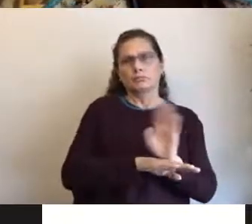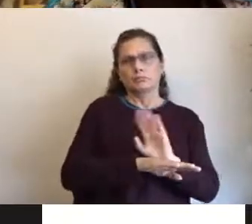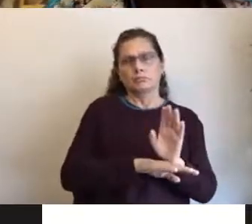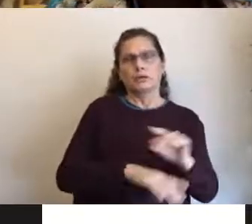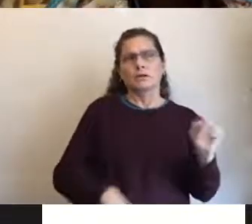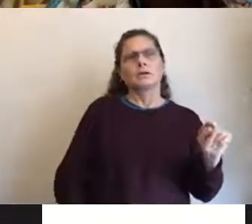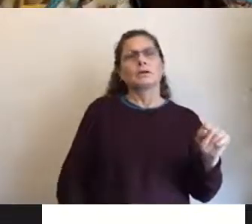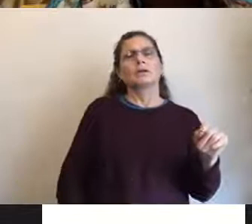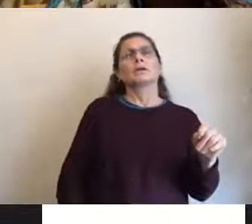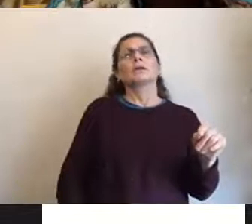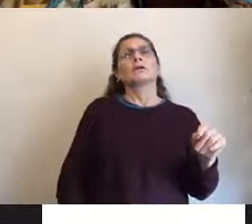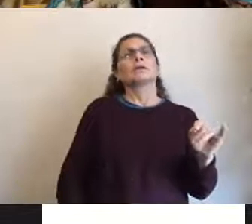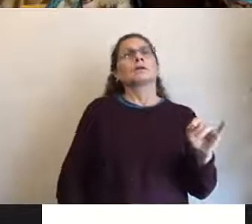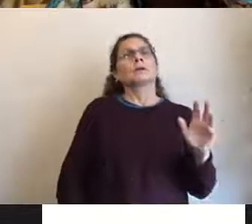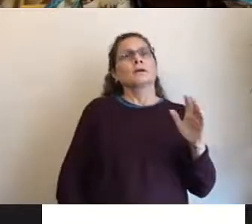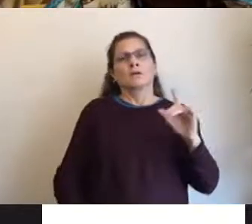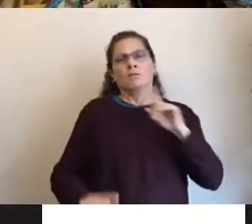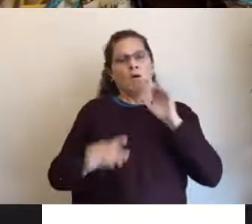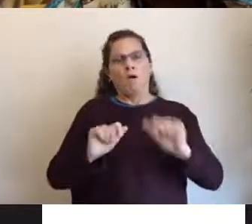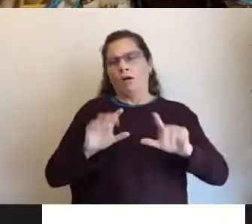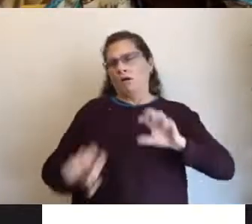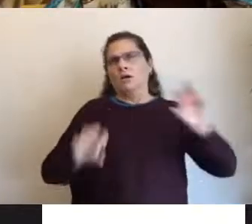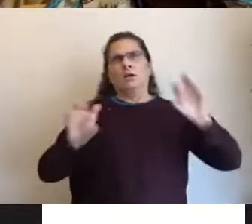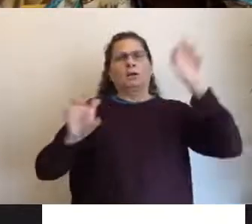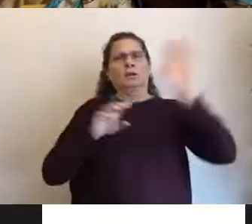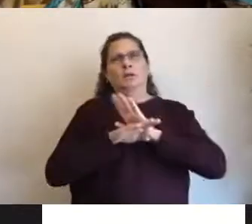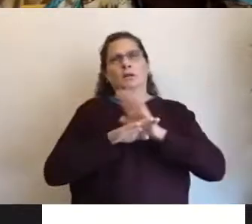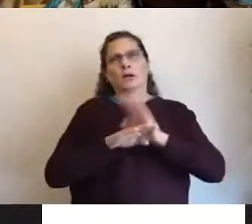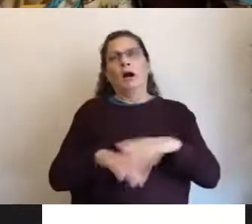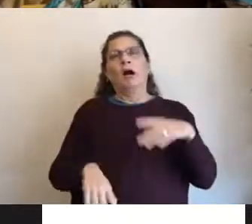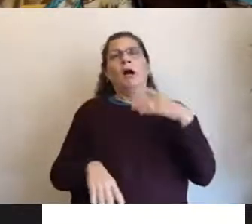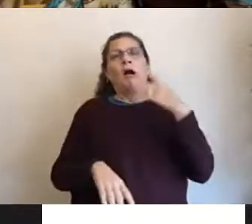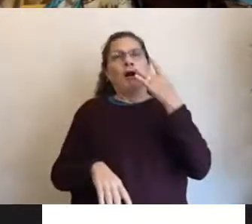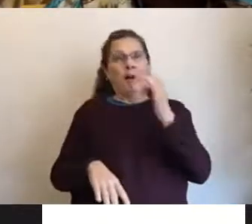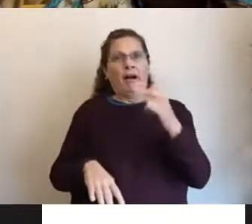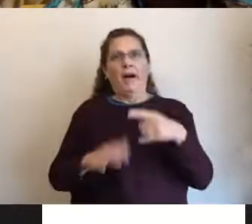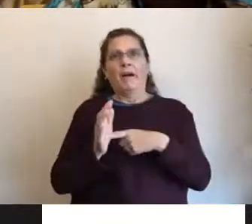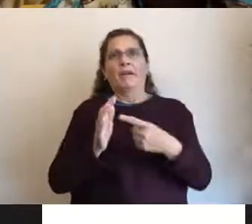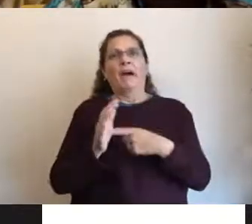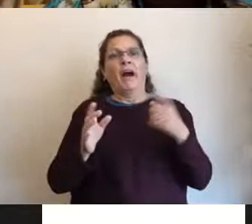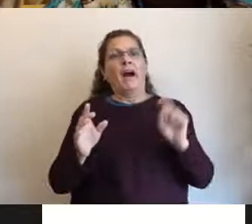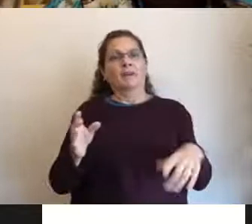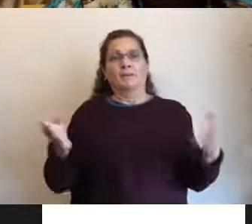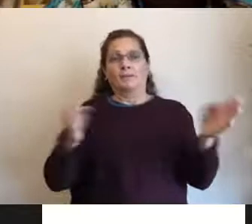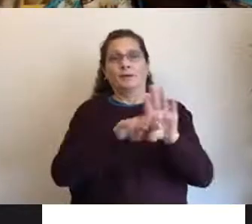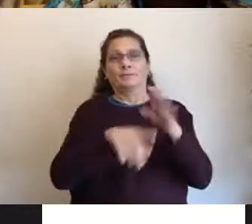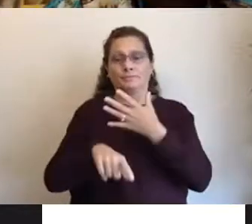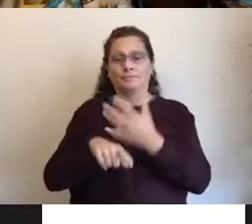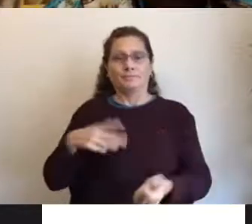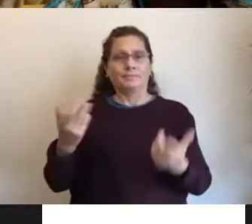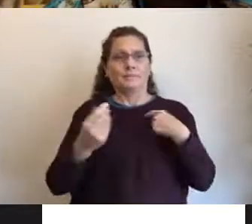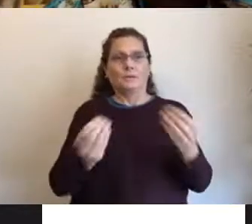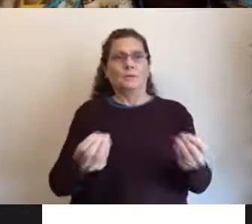sites potentially need to close early. When that happens, I know there's lots of communication out there